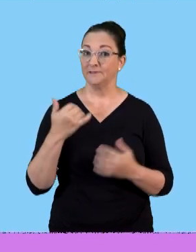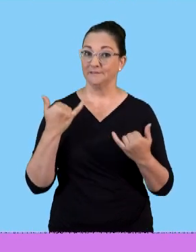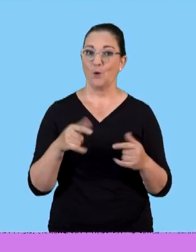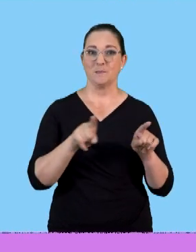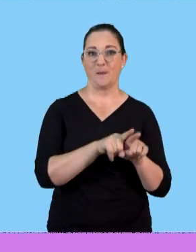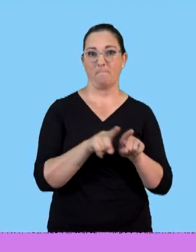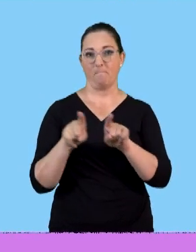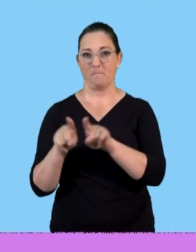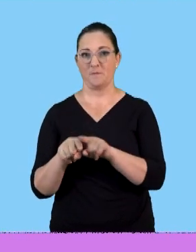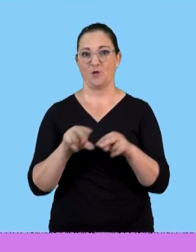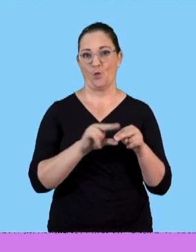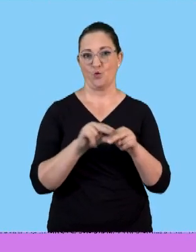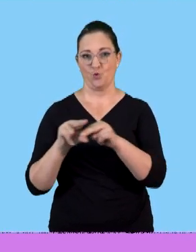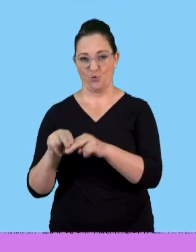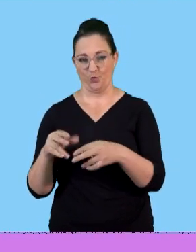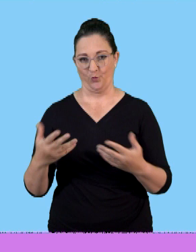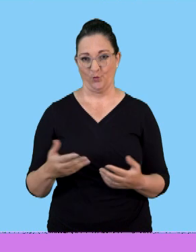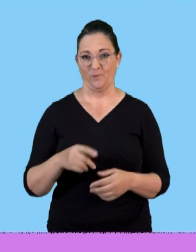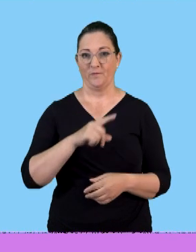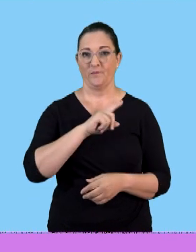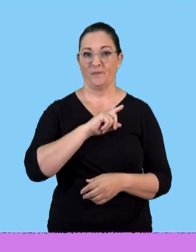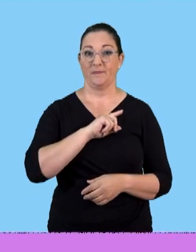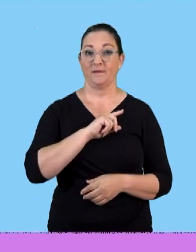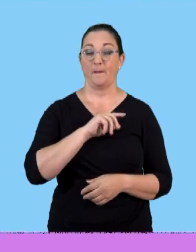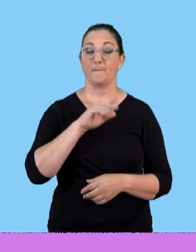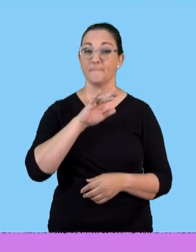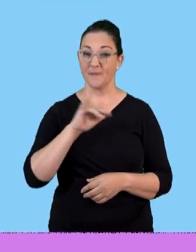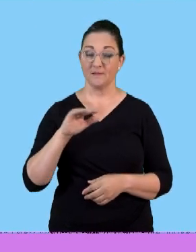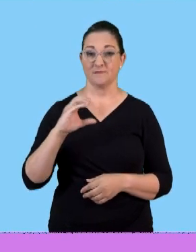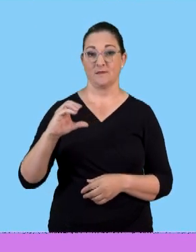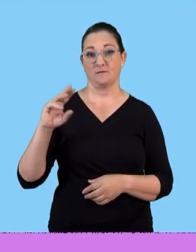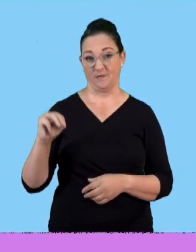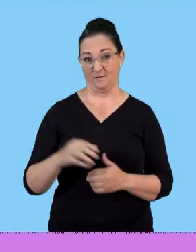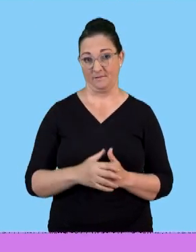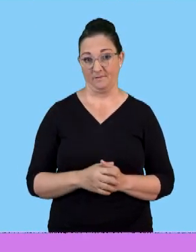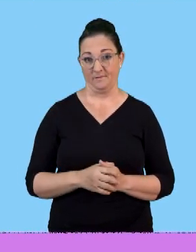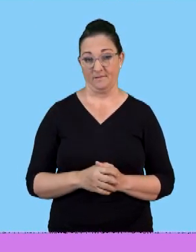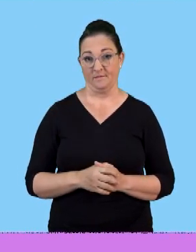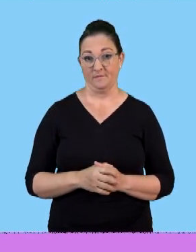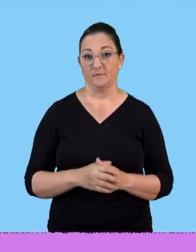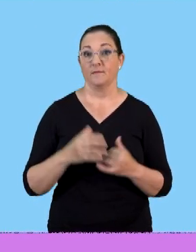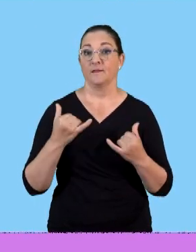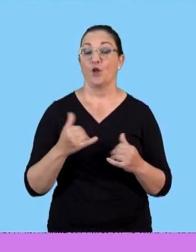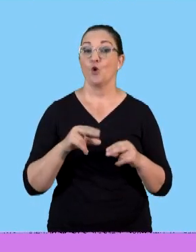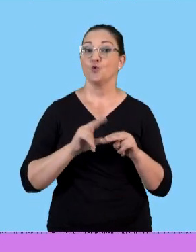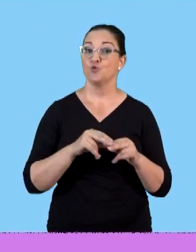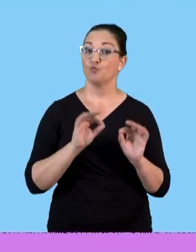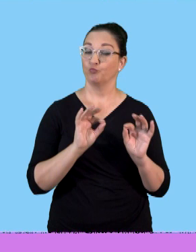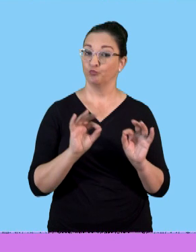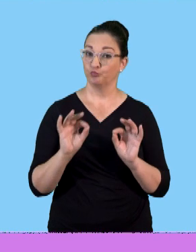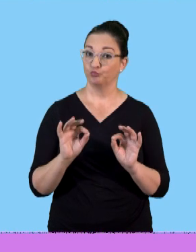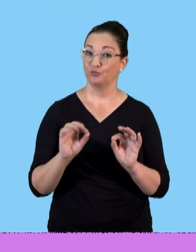both my units are the same. All right, so that will be 30 million centimeters. In order for us to get a unit,